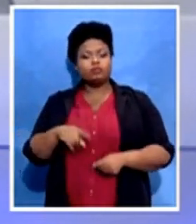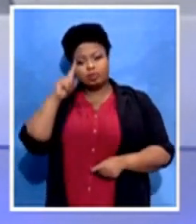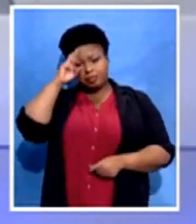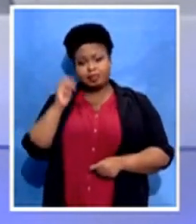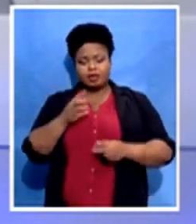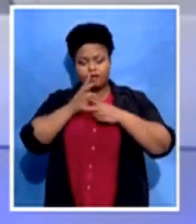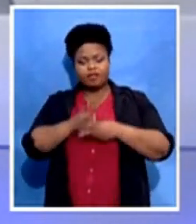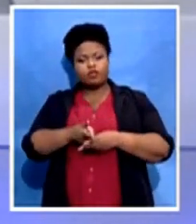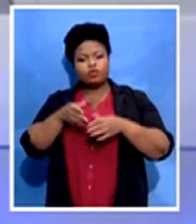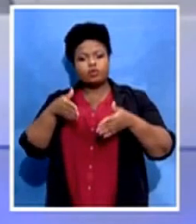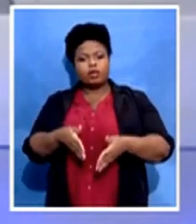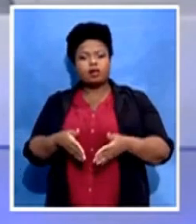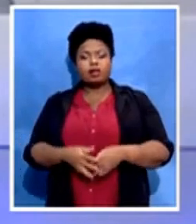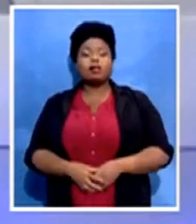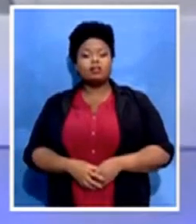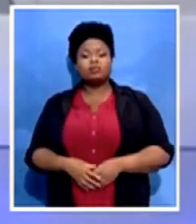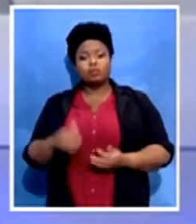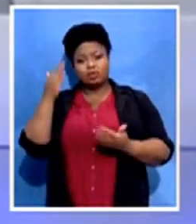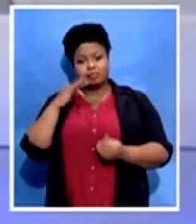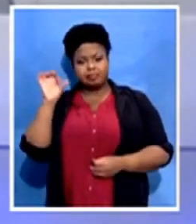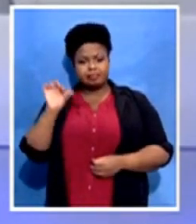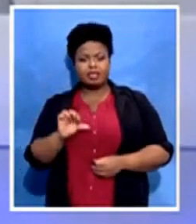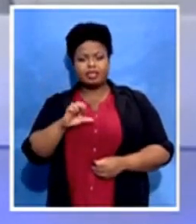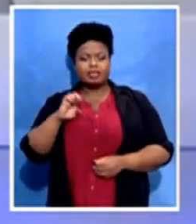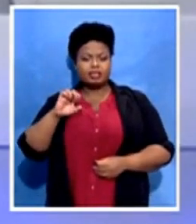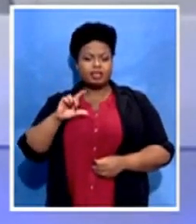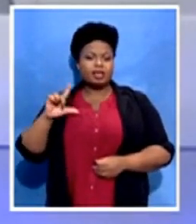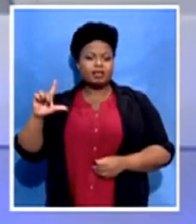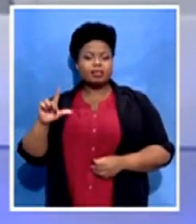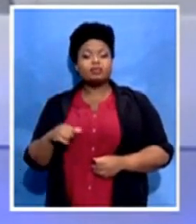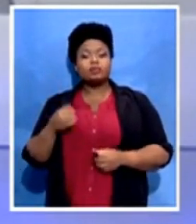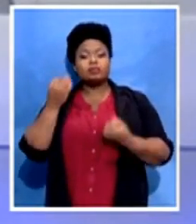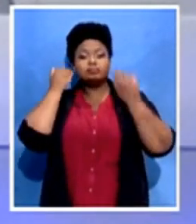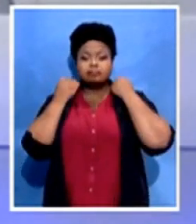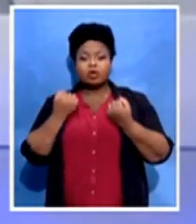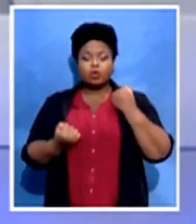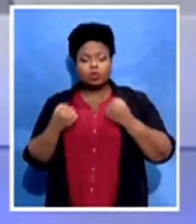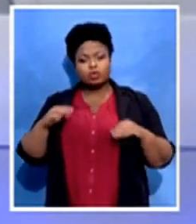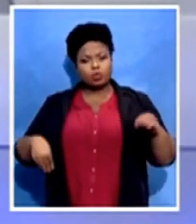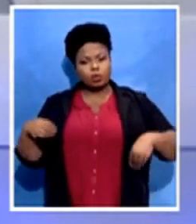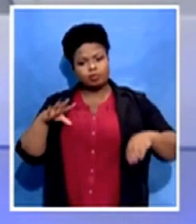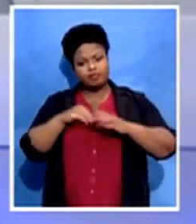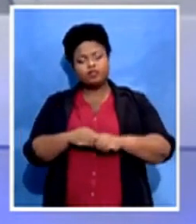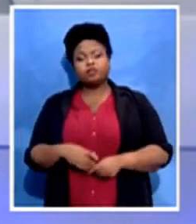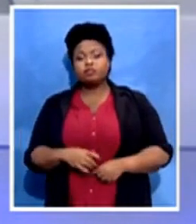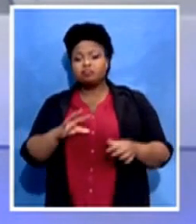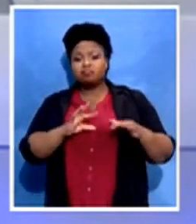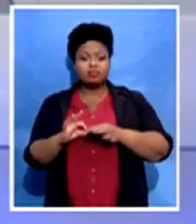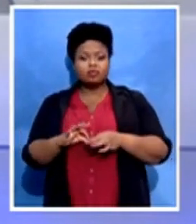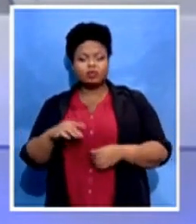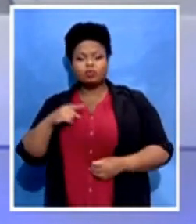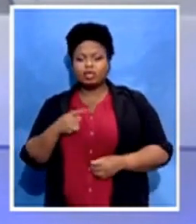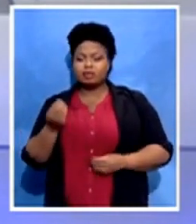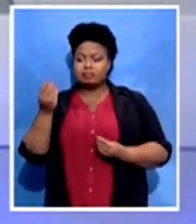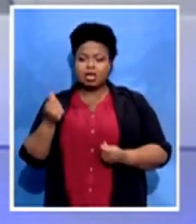be back in the East London Magistrate's Court on corruption charges. The case relates to alleged misuse of funds during the former President